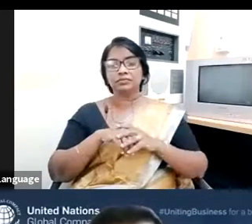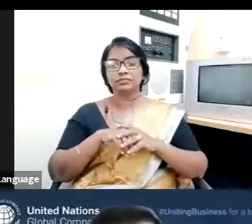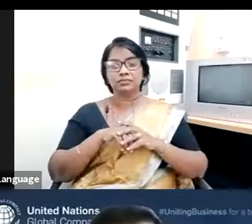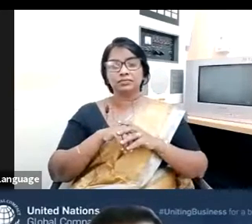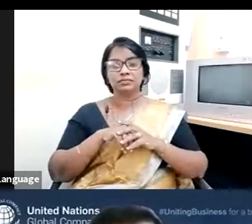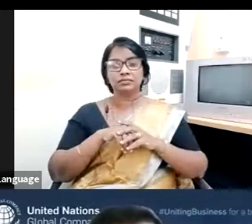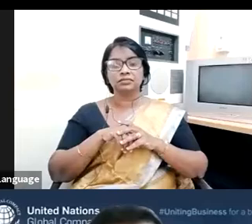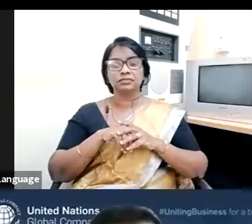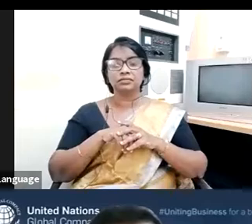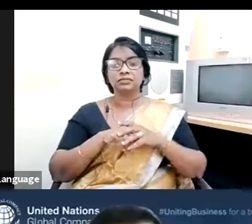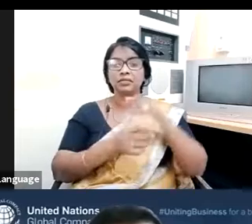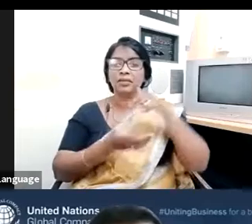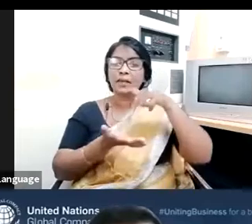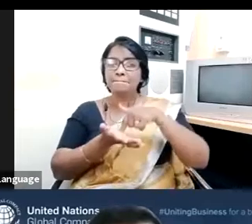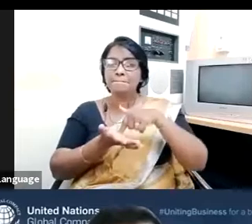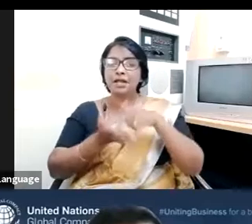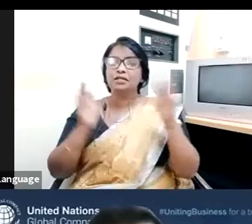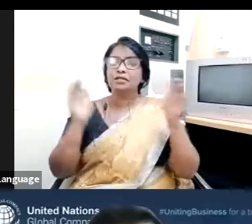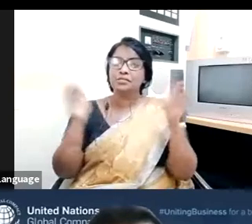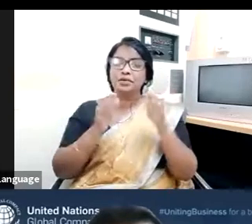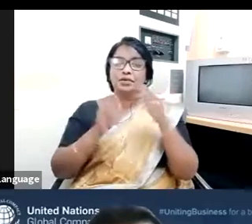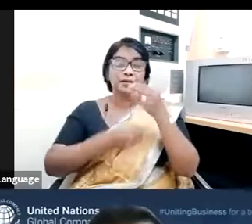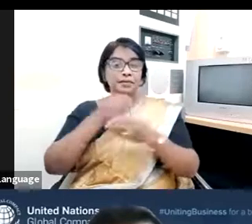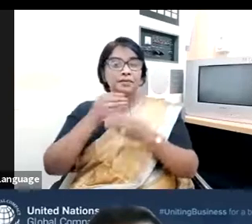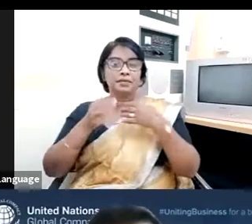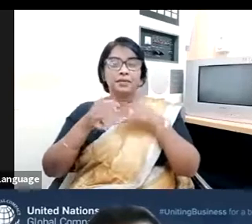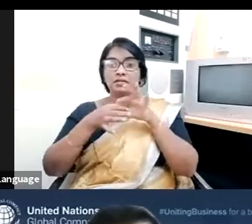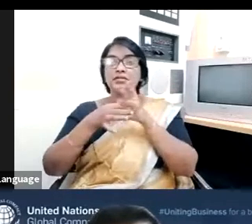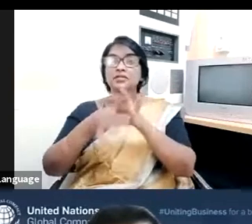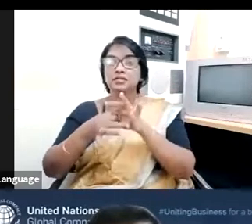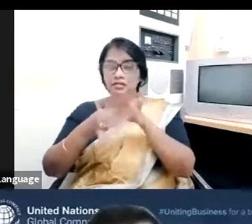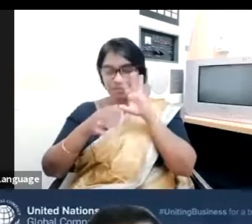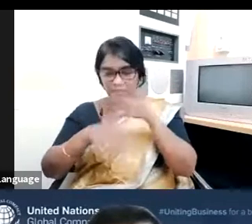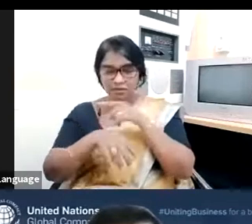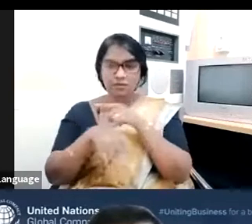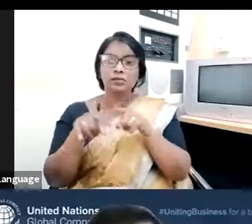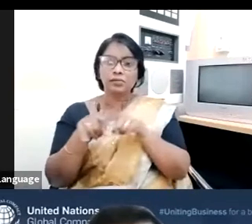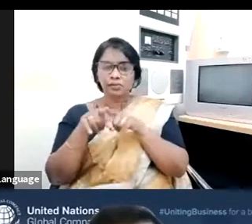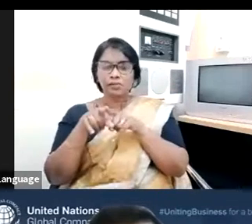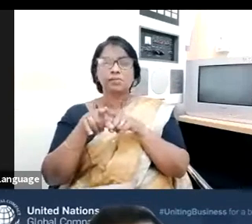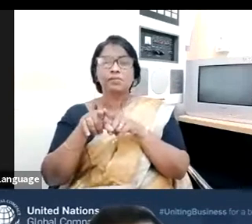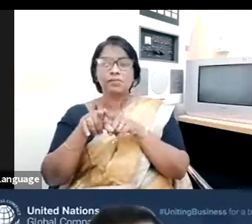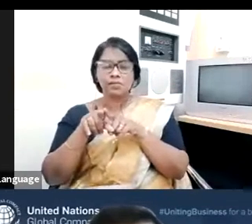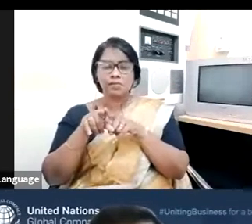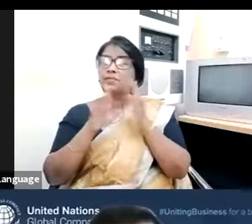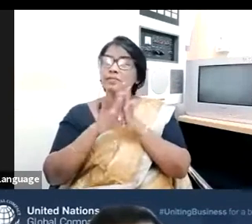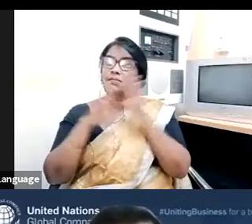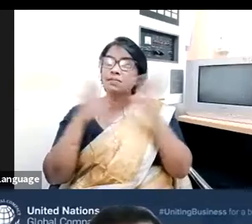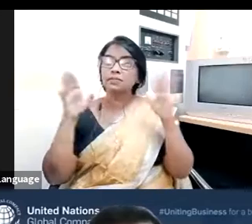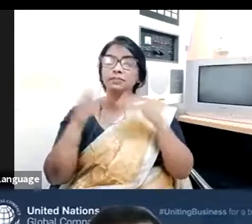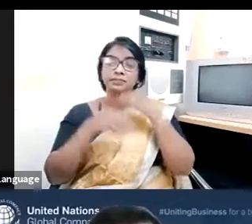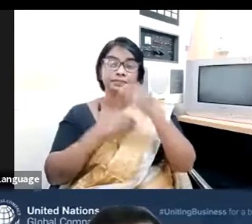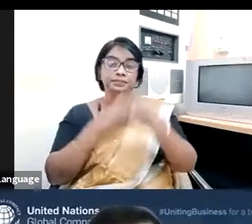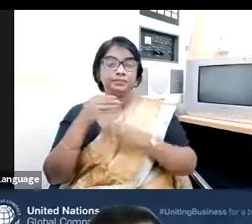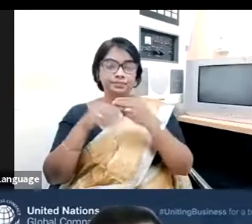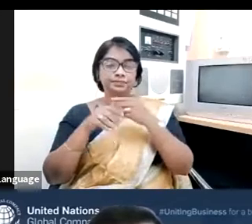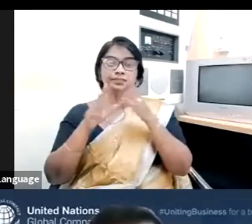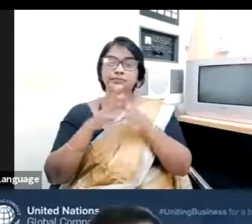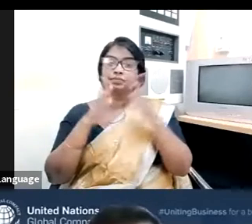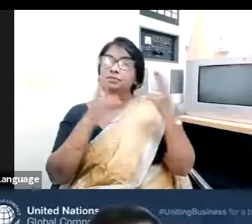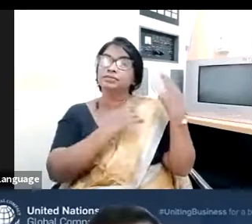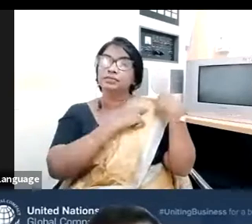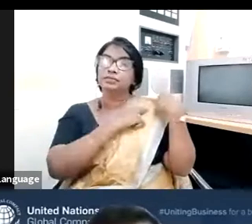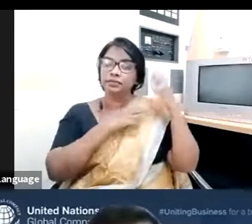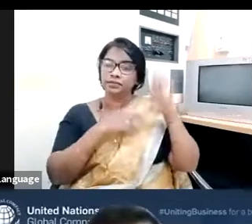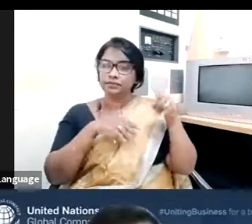speed are the responsibility of the larger companies. And Ravi, you have a lot of experience in this. So basically what I